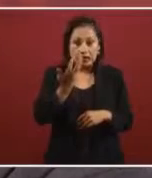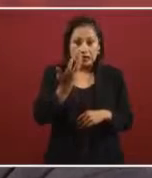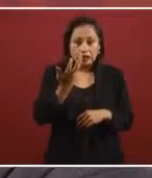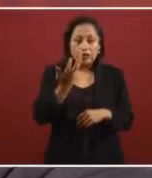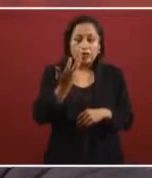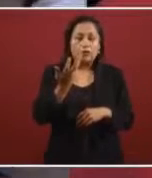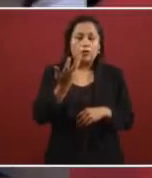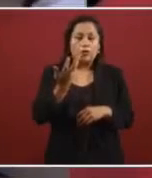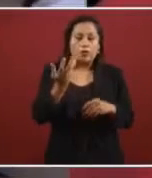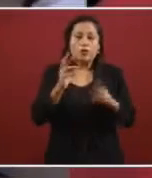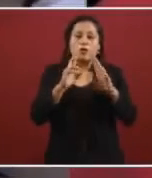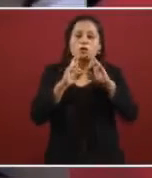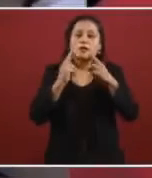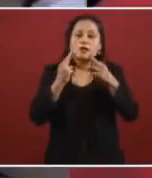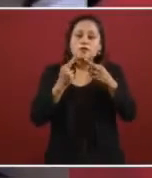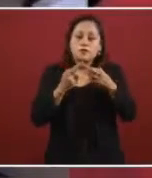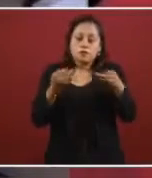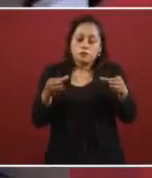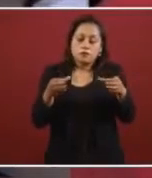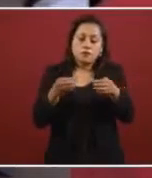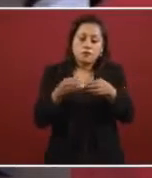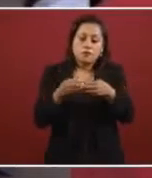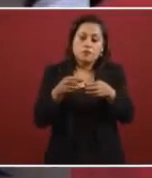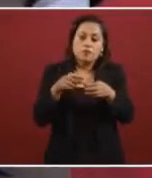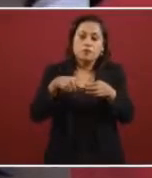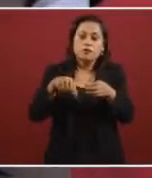few, para